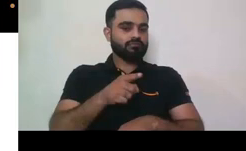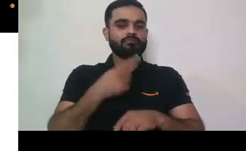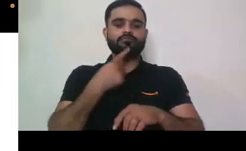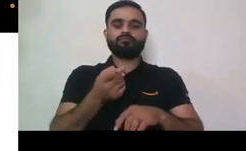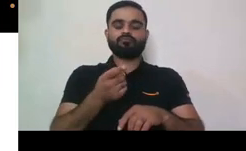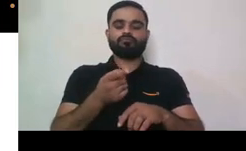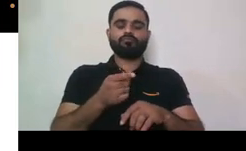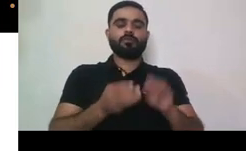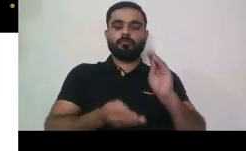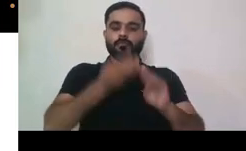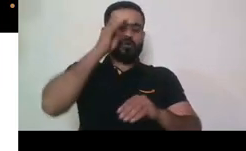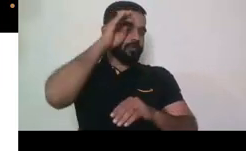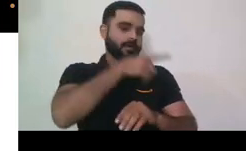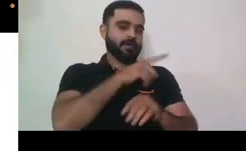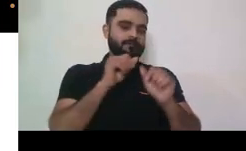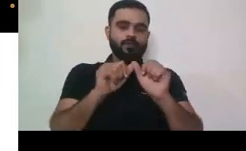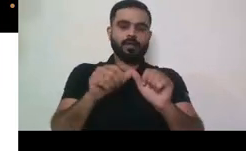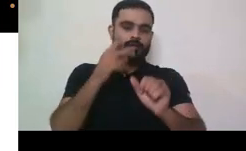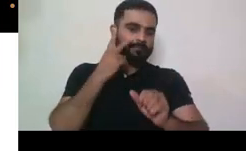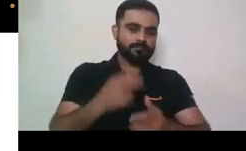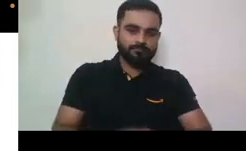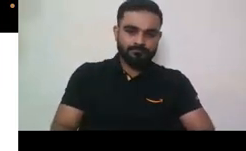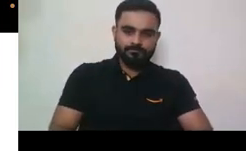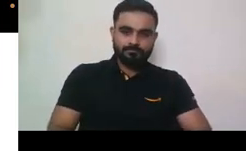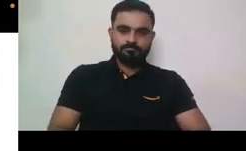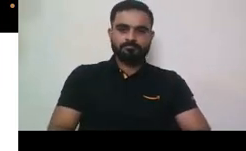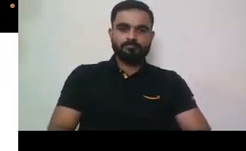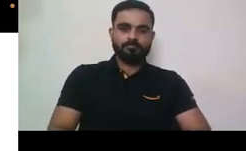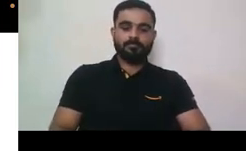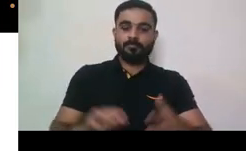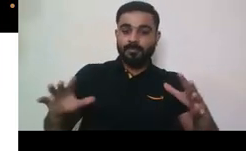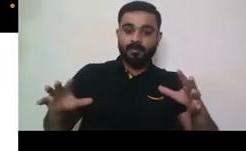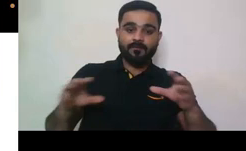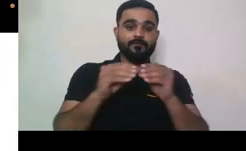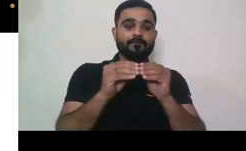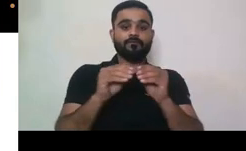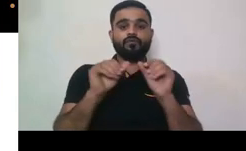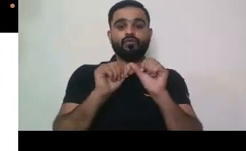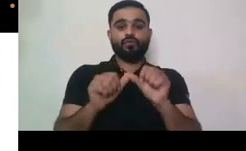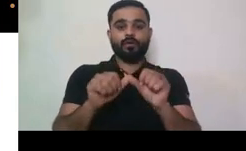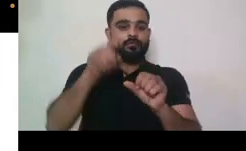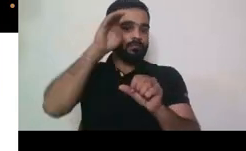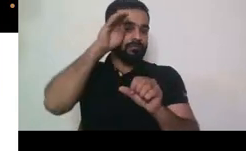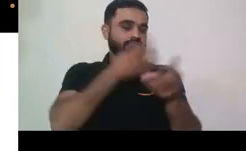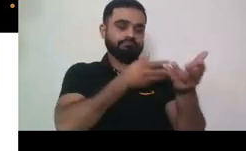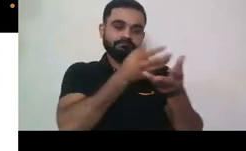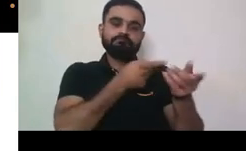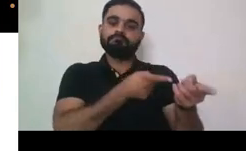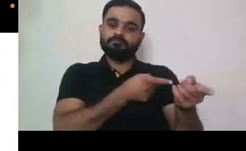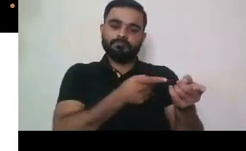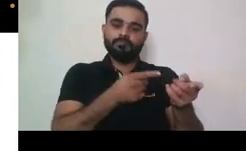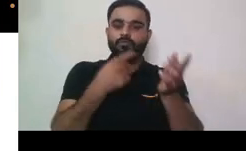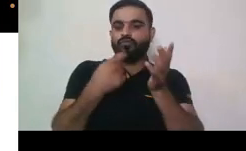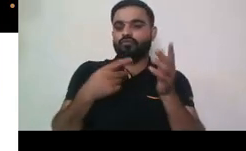more about listening. Let's see the answers. Yeah. To summarize all your answers, listen to each other, create a